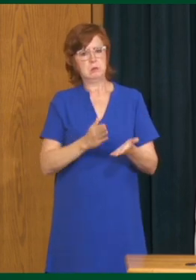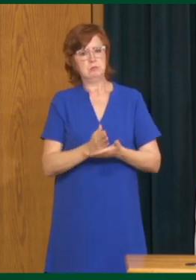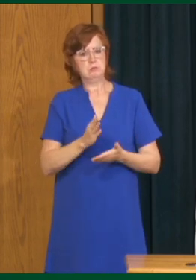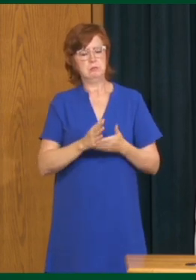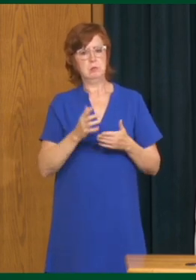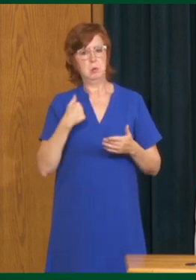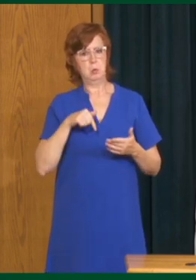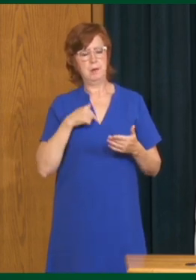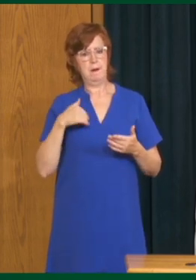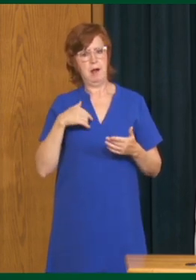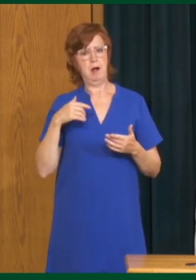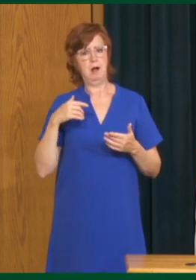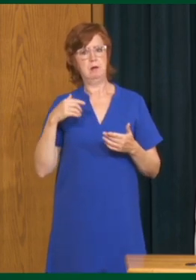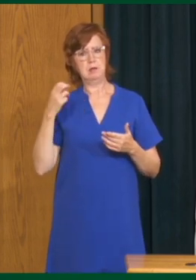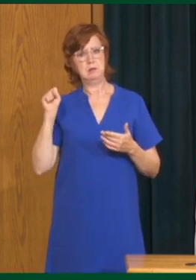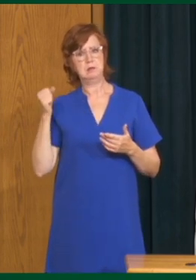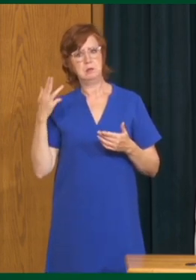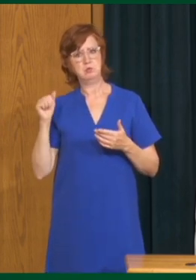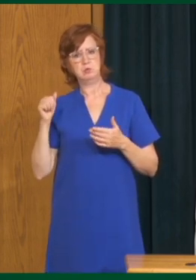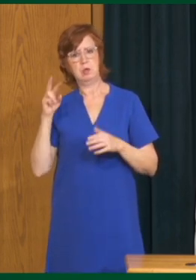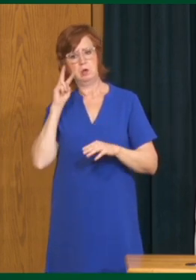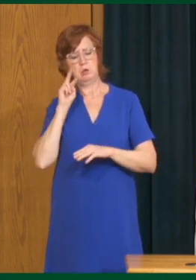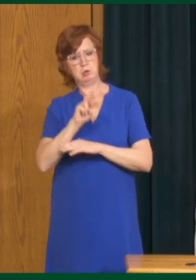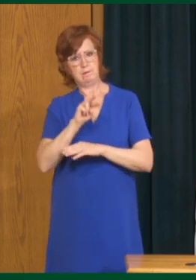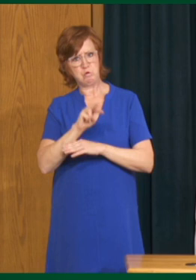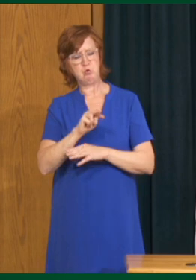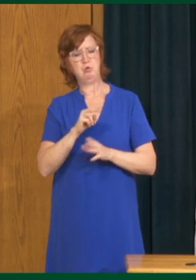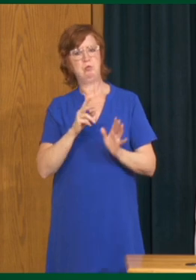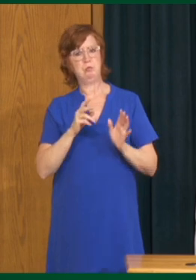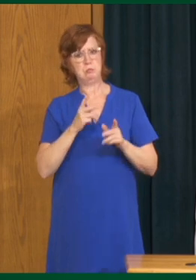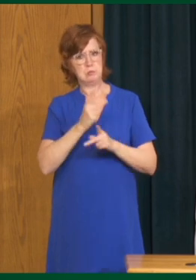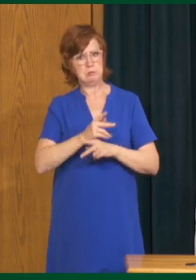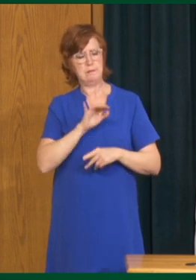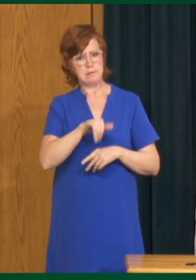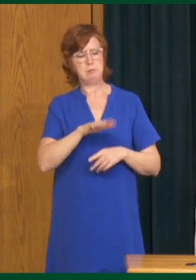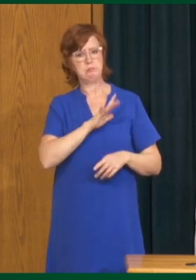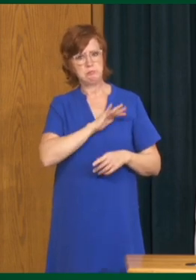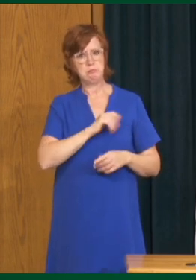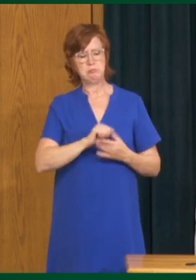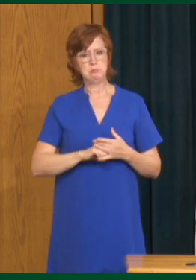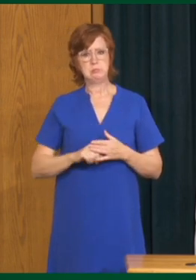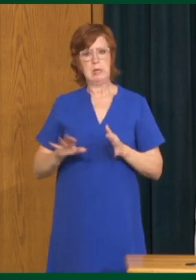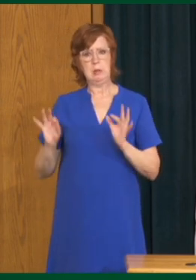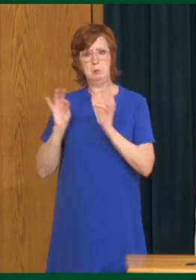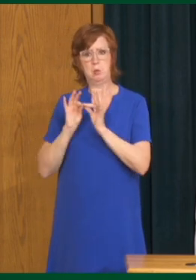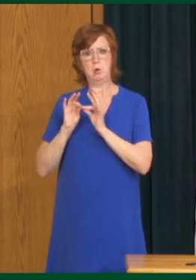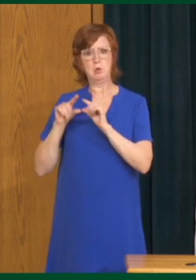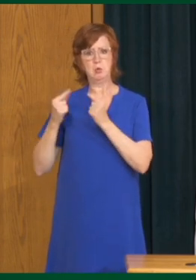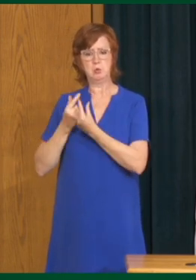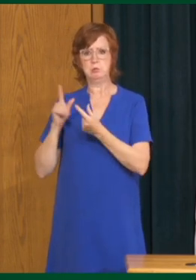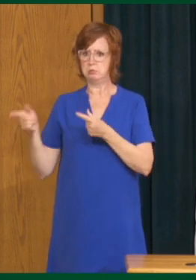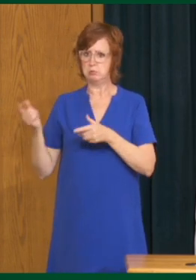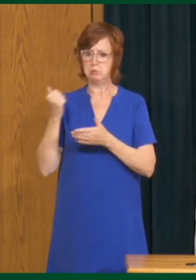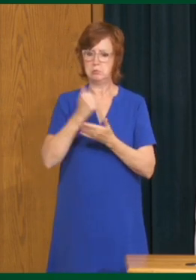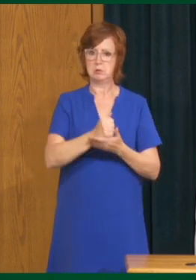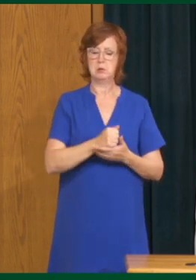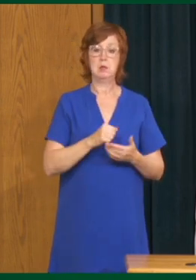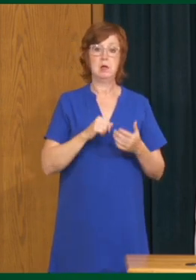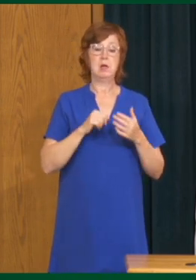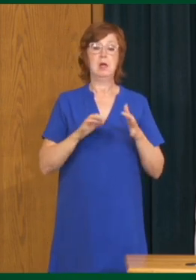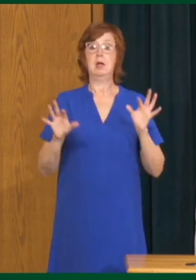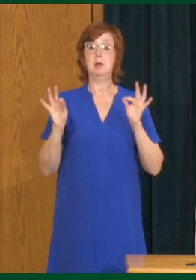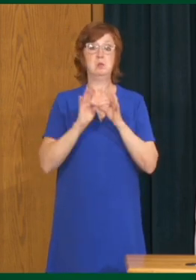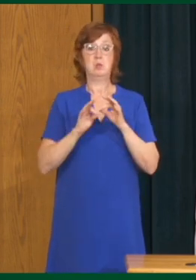the Saskatchewan Health Authority have played a key role in supporting that. We also need to monitor our hospitalization death rate, and that's